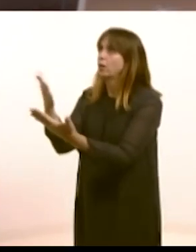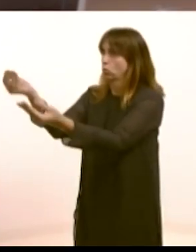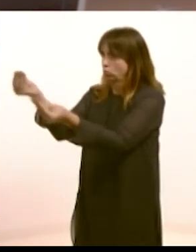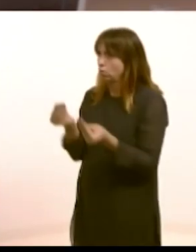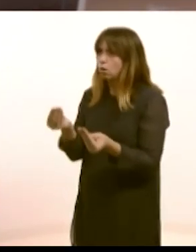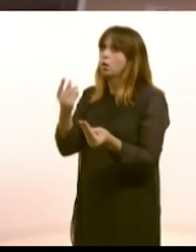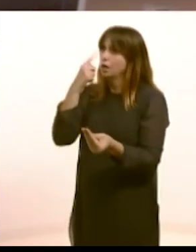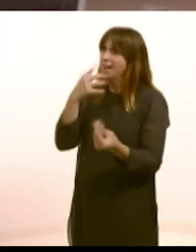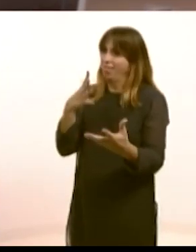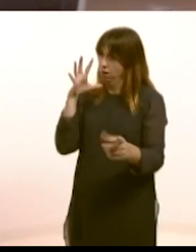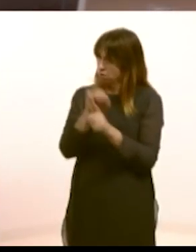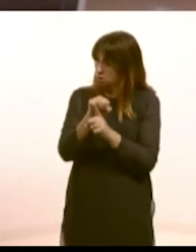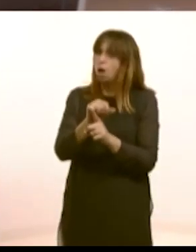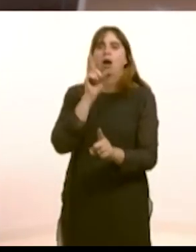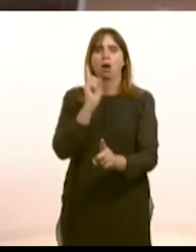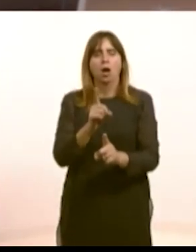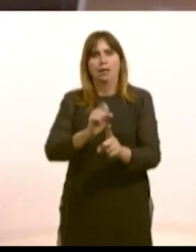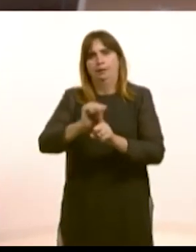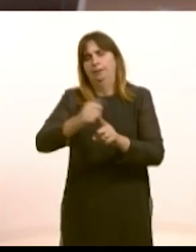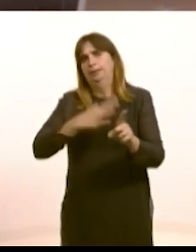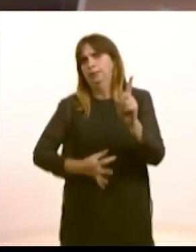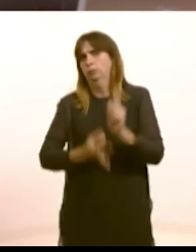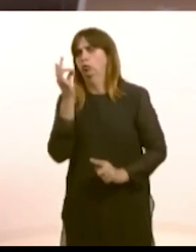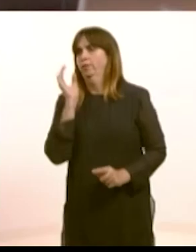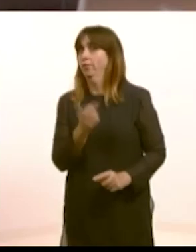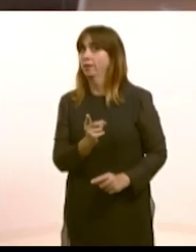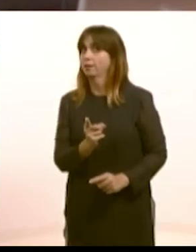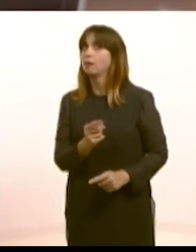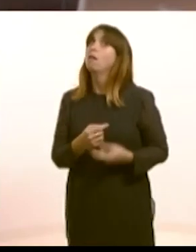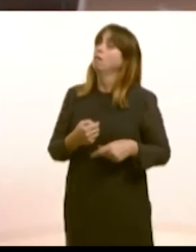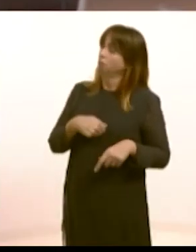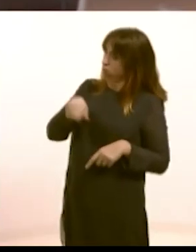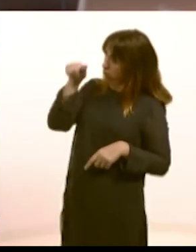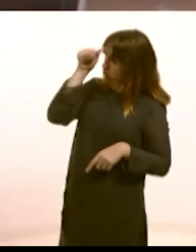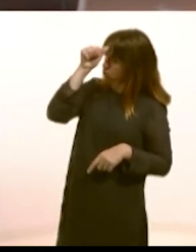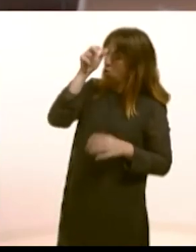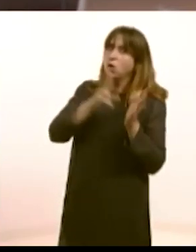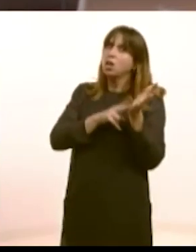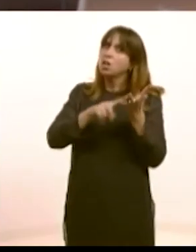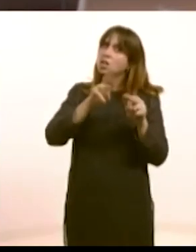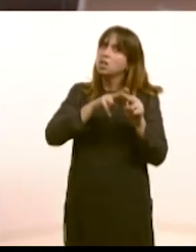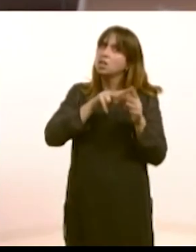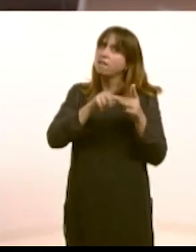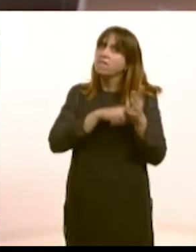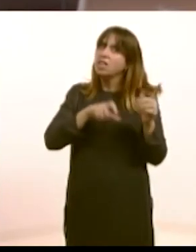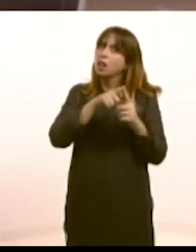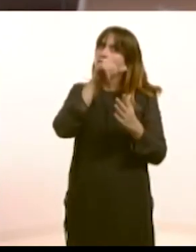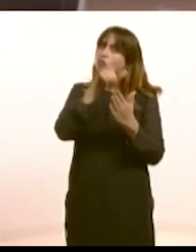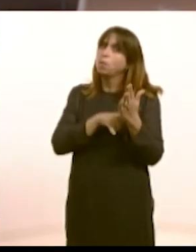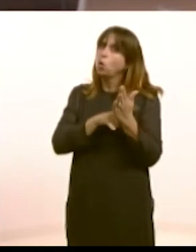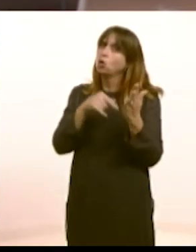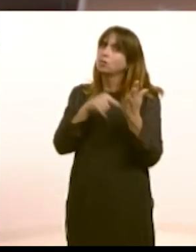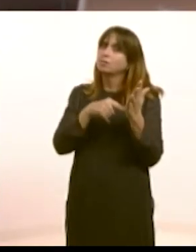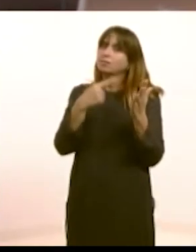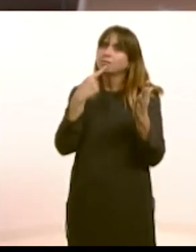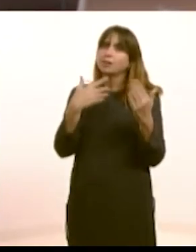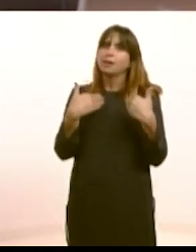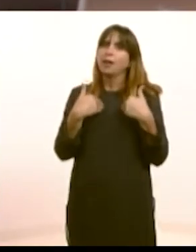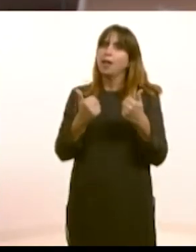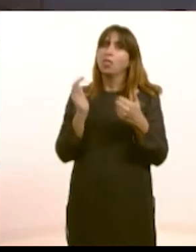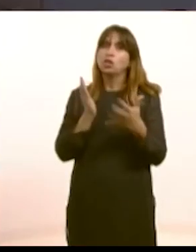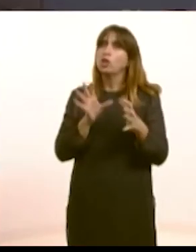can identify where there is room for improvement. But we know, according to the Nuffield report, that there is very little difference between the health